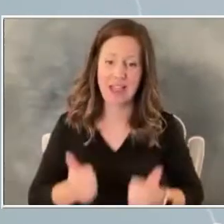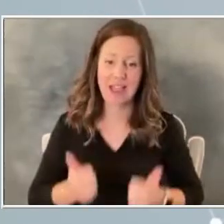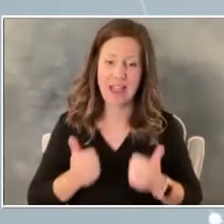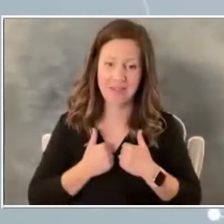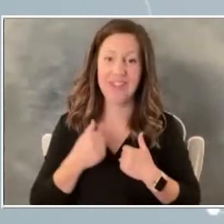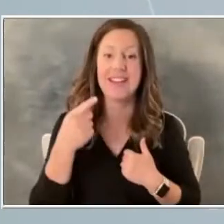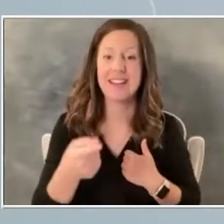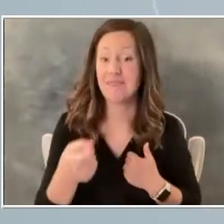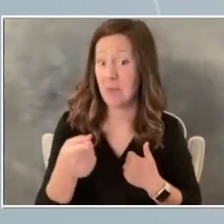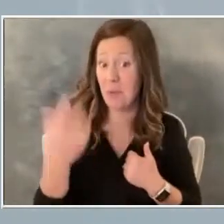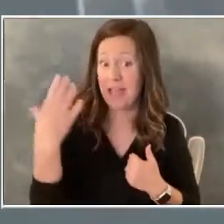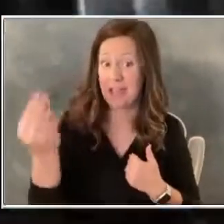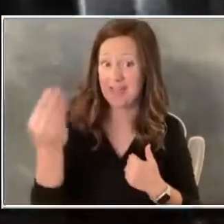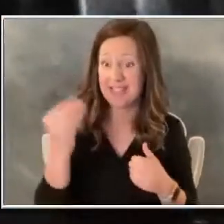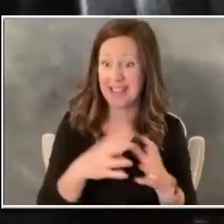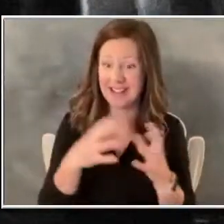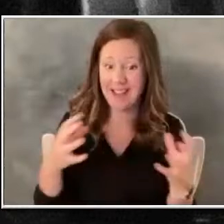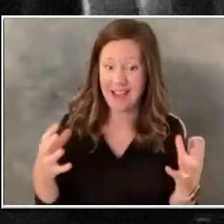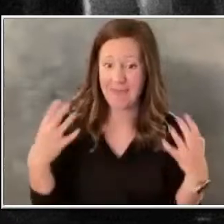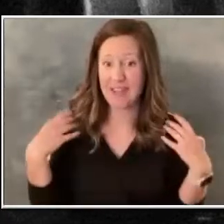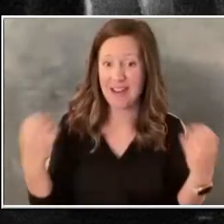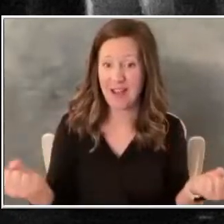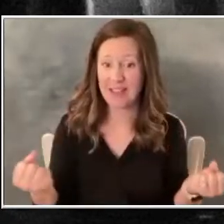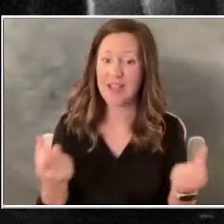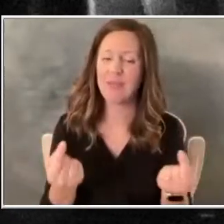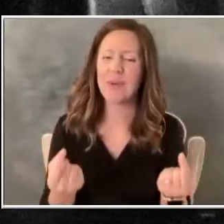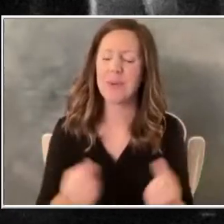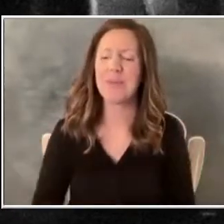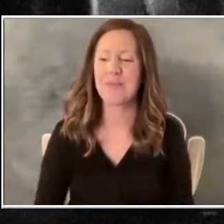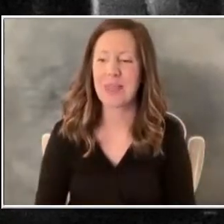outside, being healthy and active. What kind of things do you do?